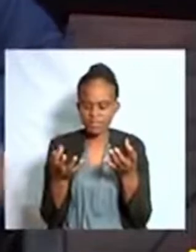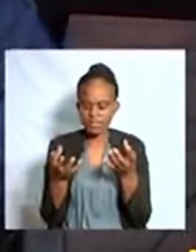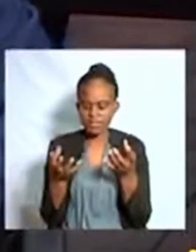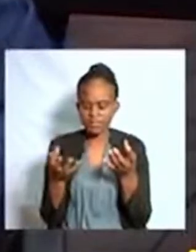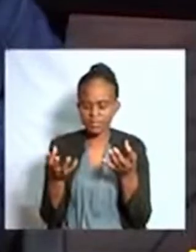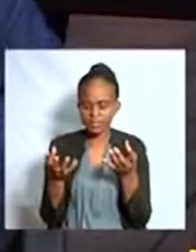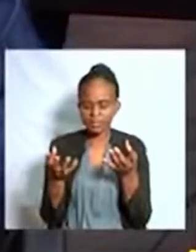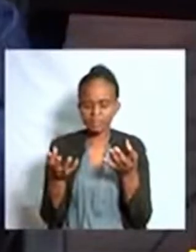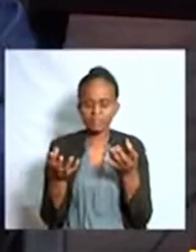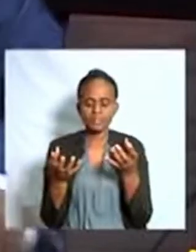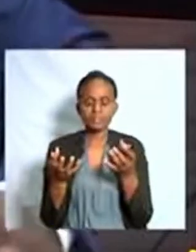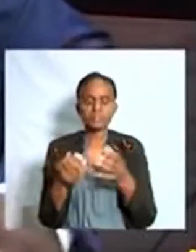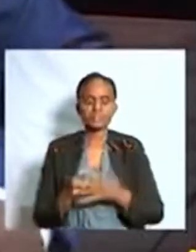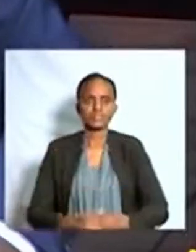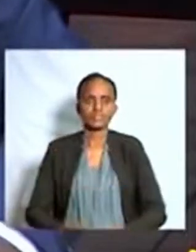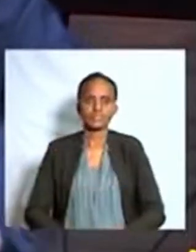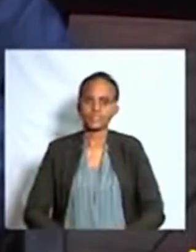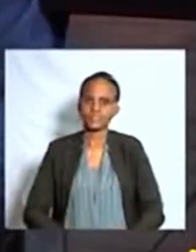me just refer to the